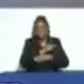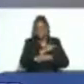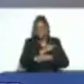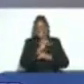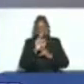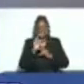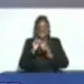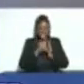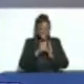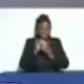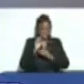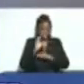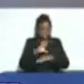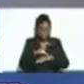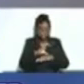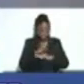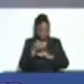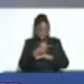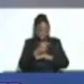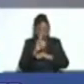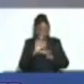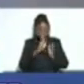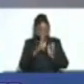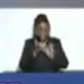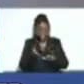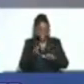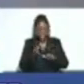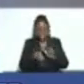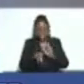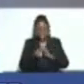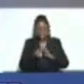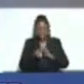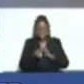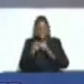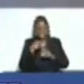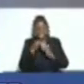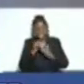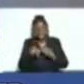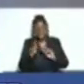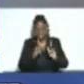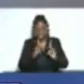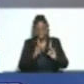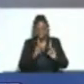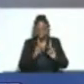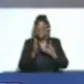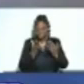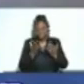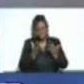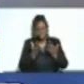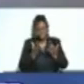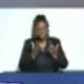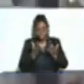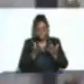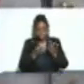He's been described as a pioneer and national treasure whose interest for the Bahamas and people was beyond measure. Carla Palmer